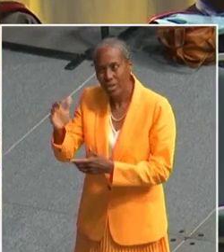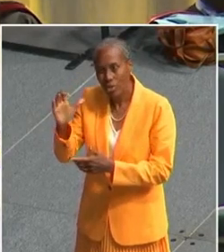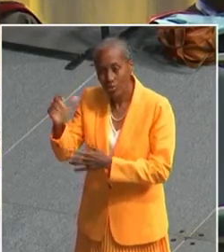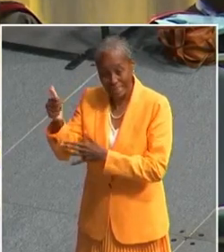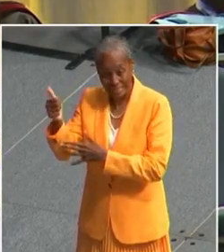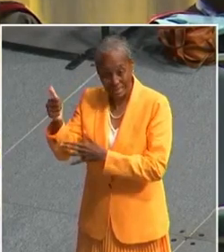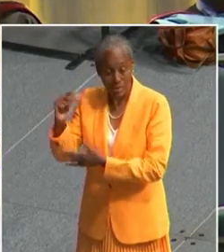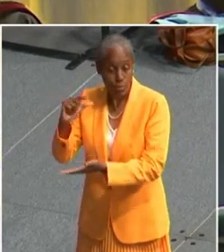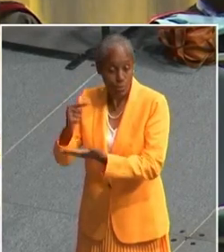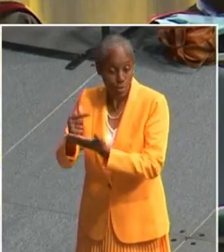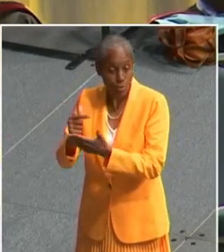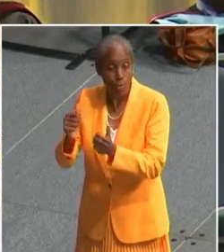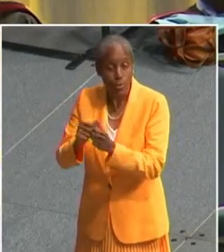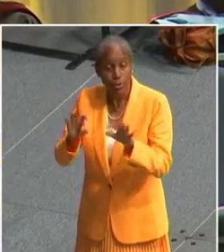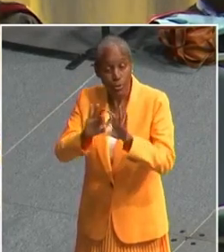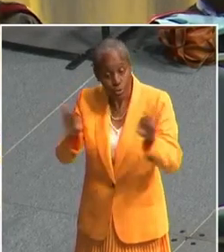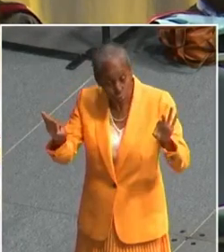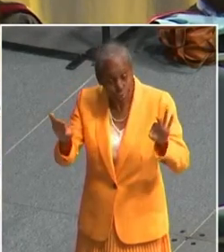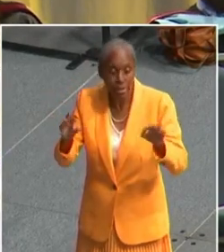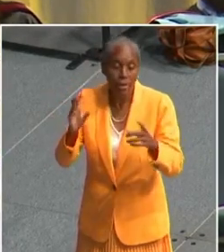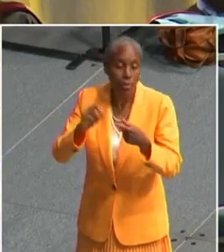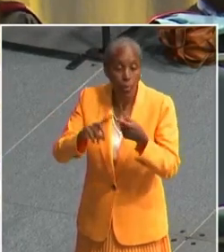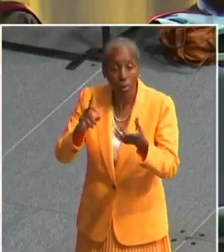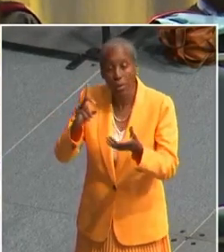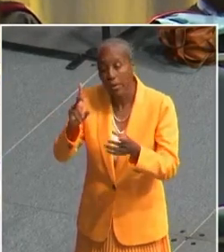who will graduate with a degree or a diploma,